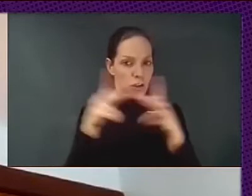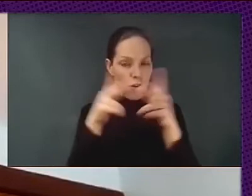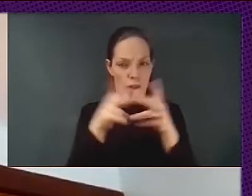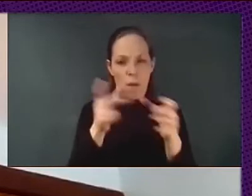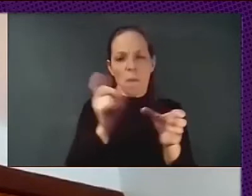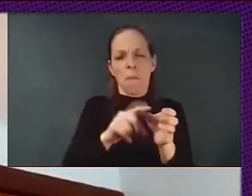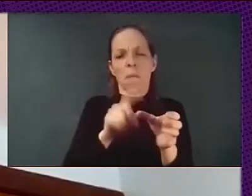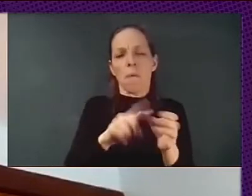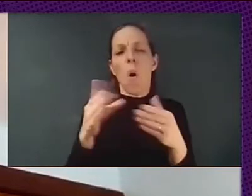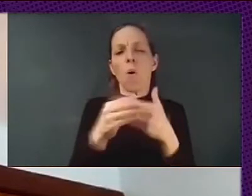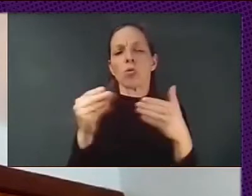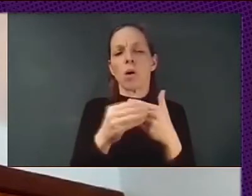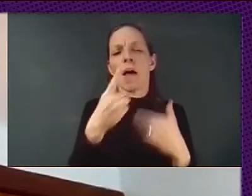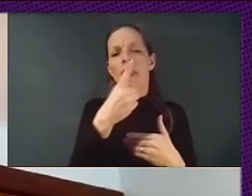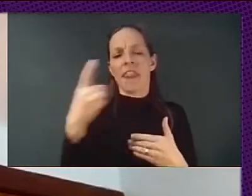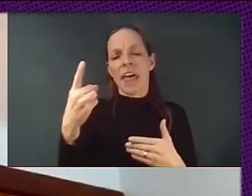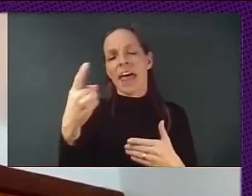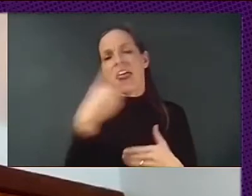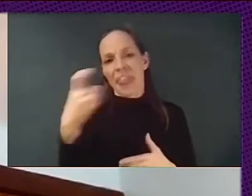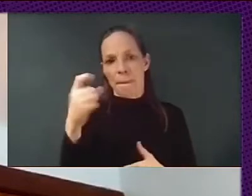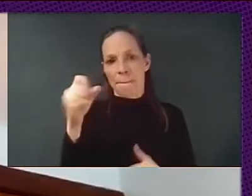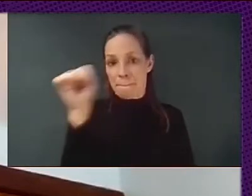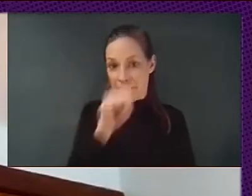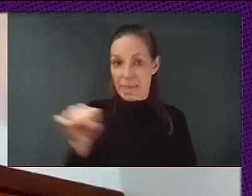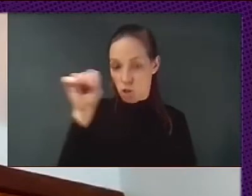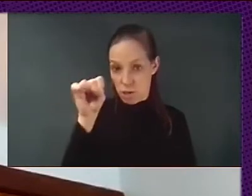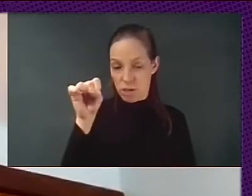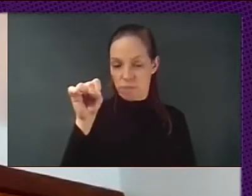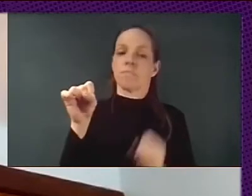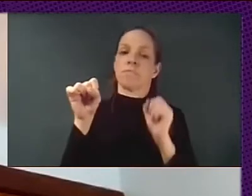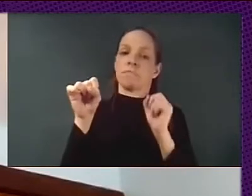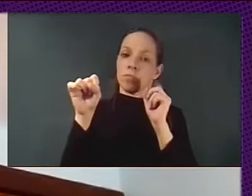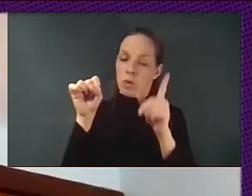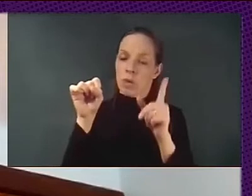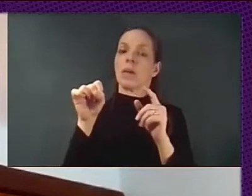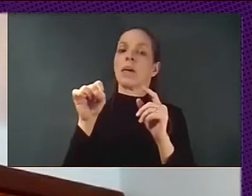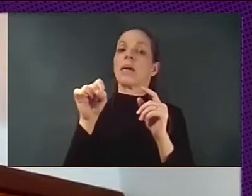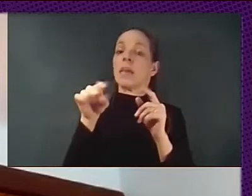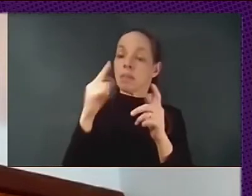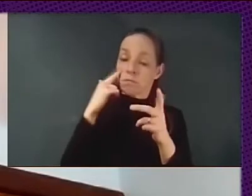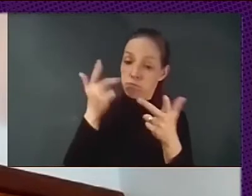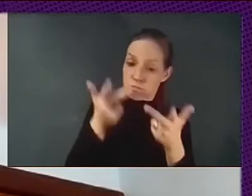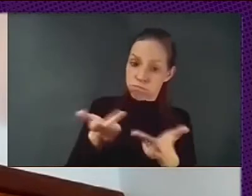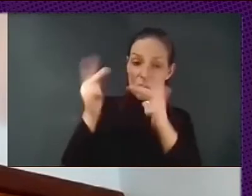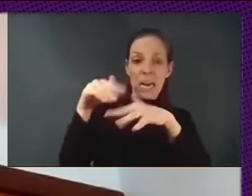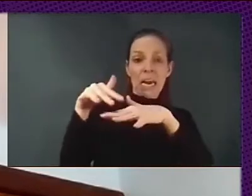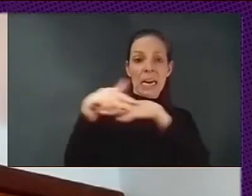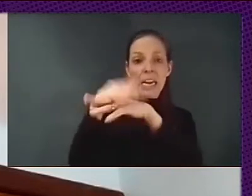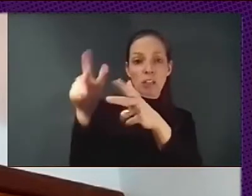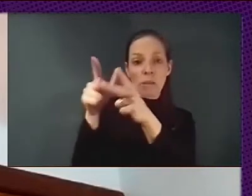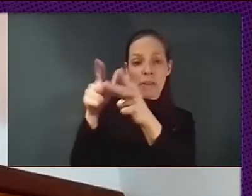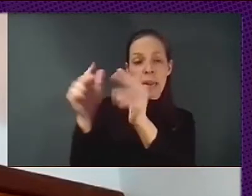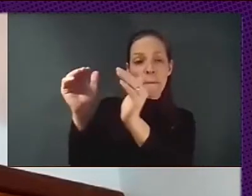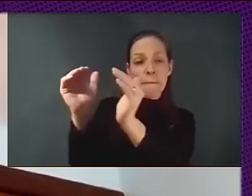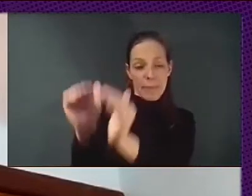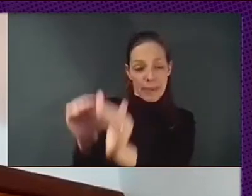you have to allow smaller networks to interoperate with you, but they're not forced to interoperate with each other. And when you really think about it, this